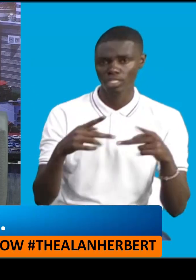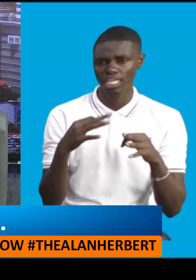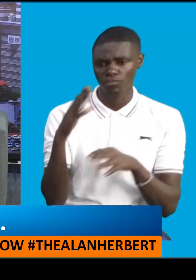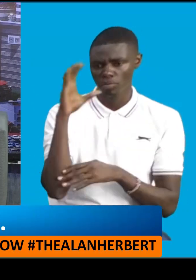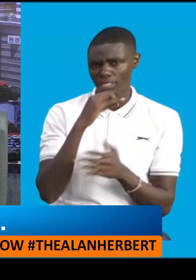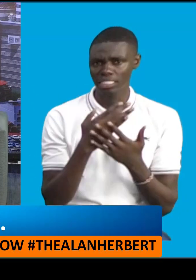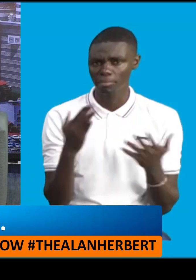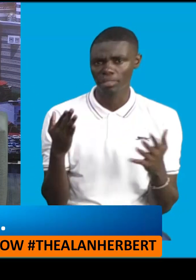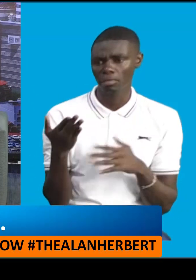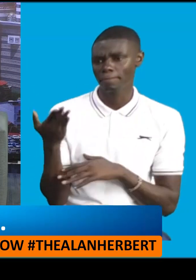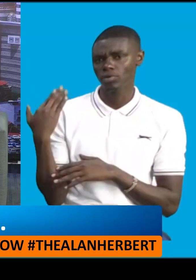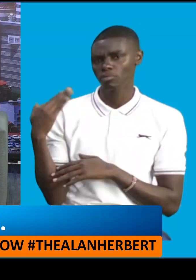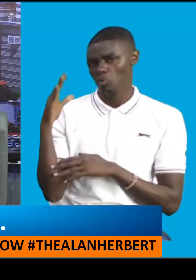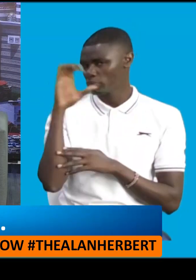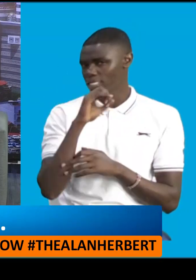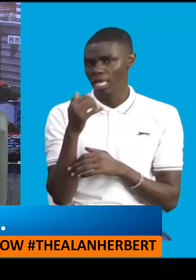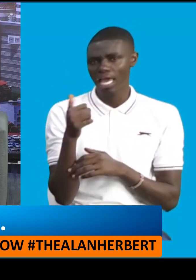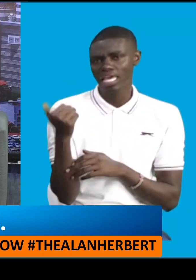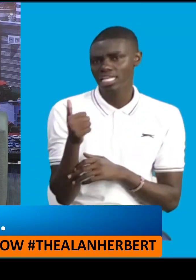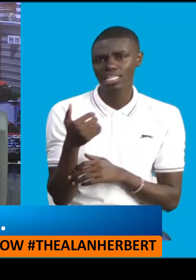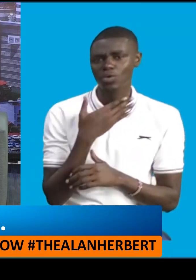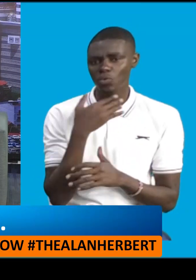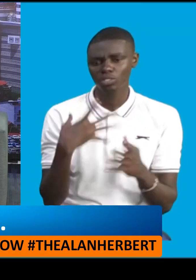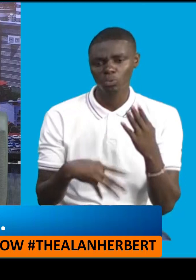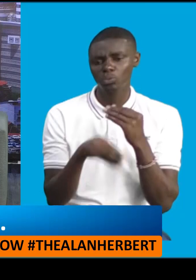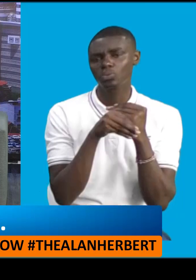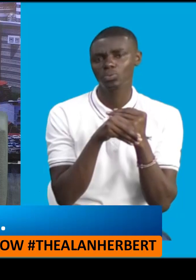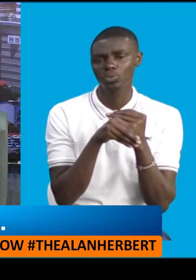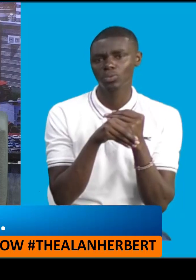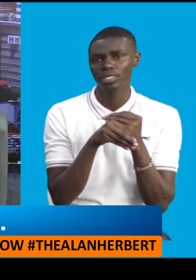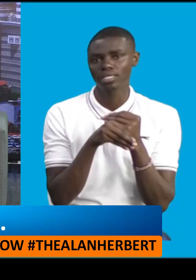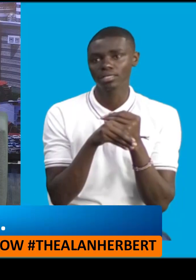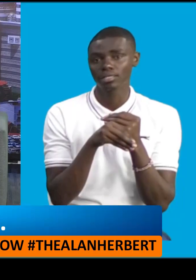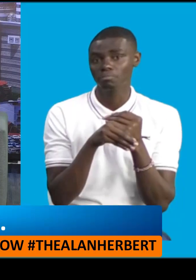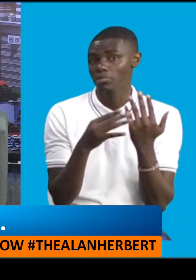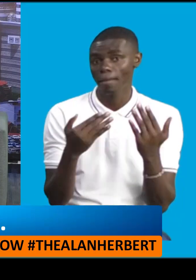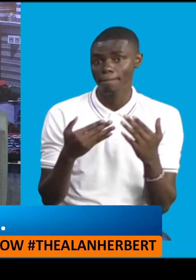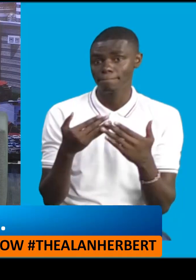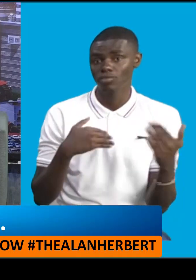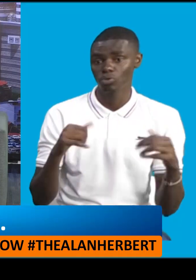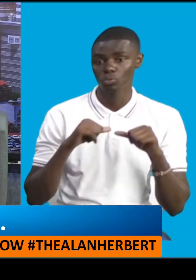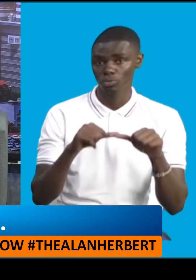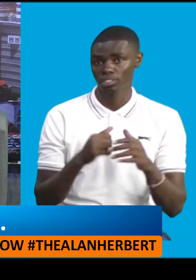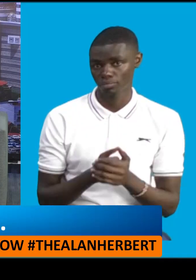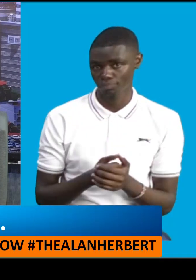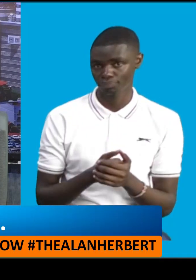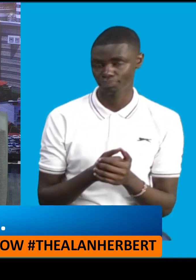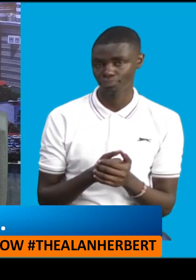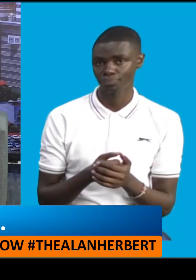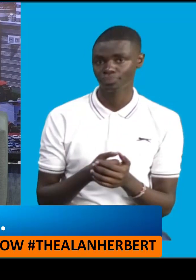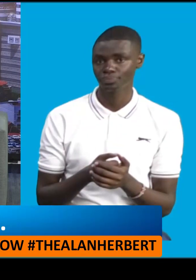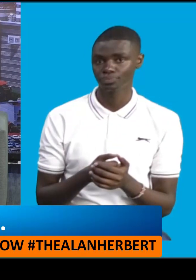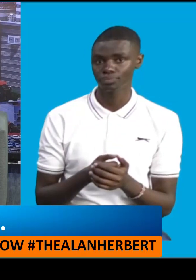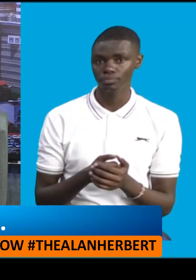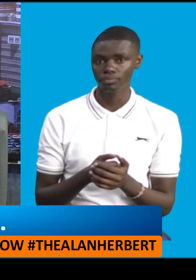something that we missed on in the first installment, is there anything that you'd like to piggyback on so before we go into the next one? Yes,